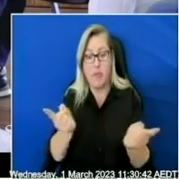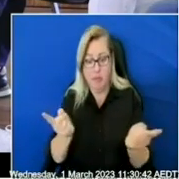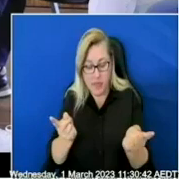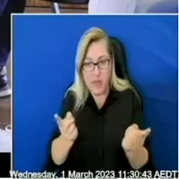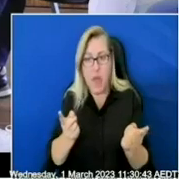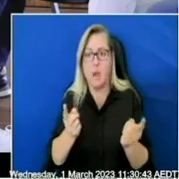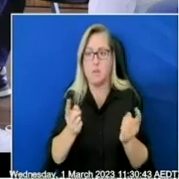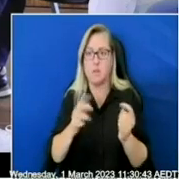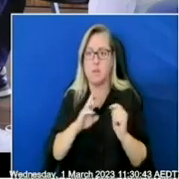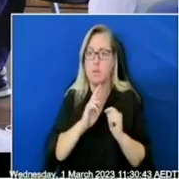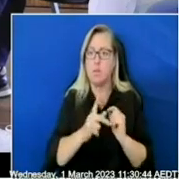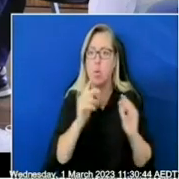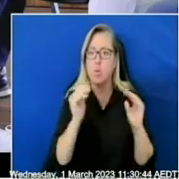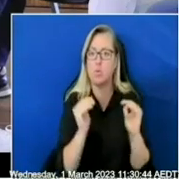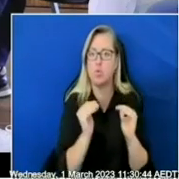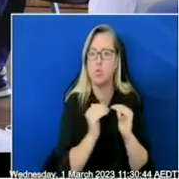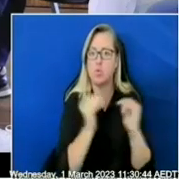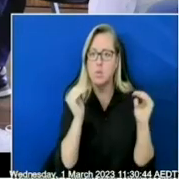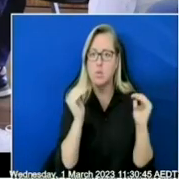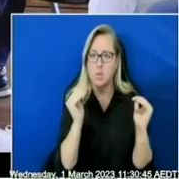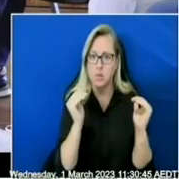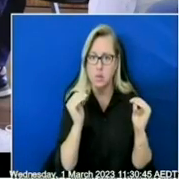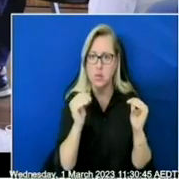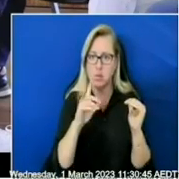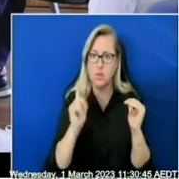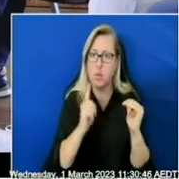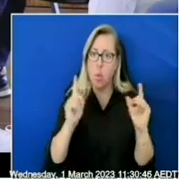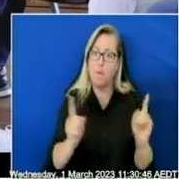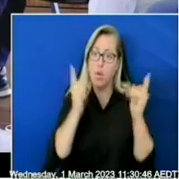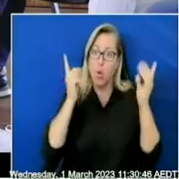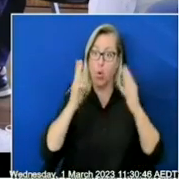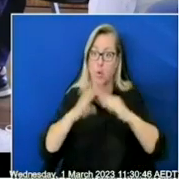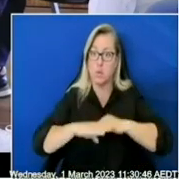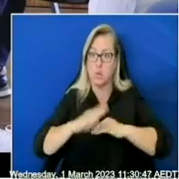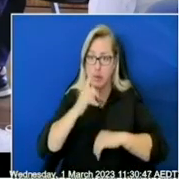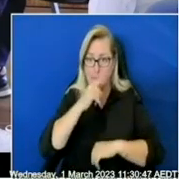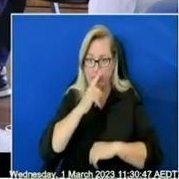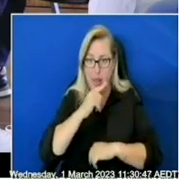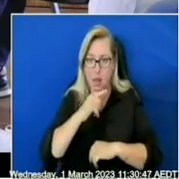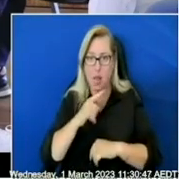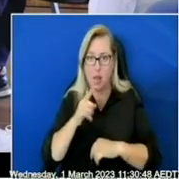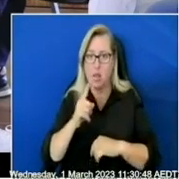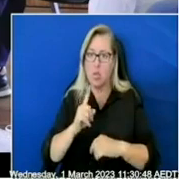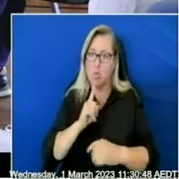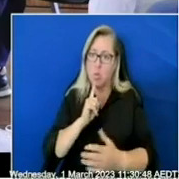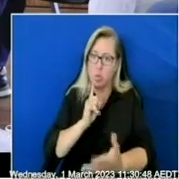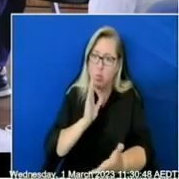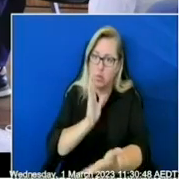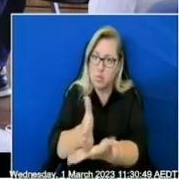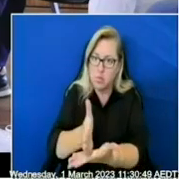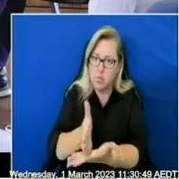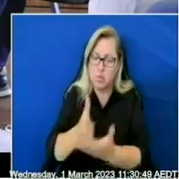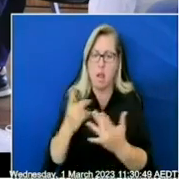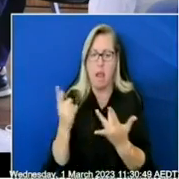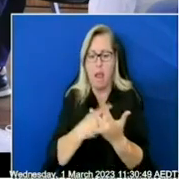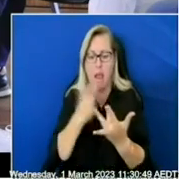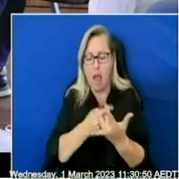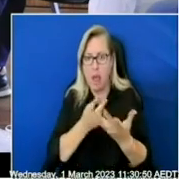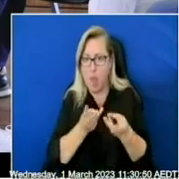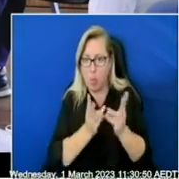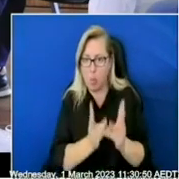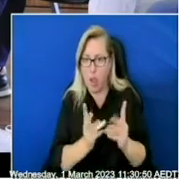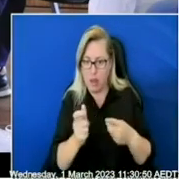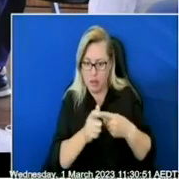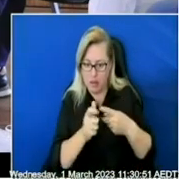for First Peoples through truth telling and other mechanisms, and that organisation helped in the